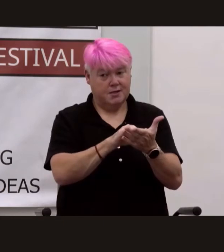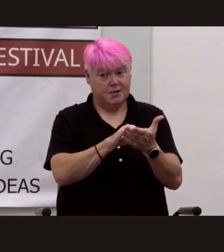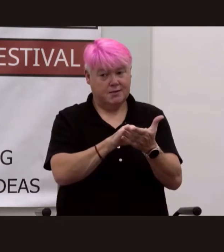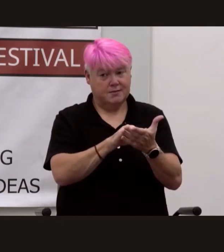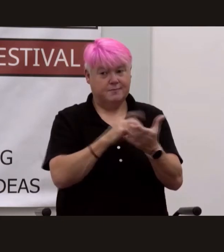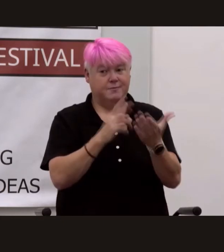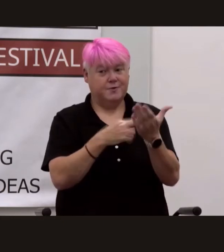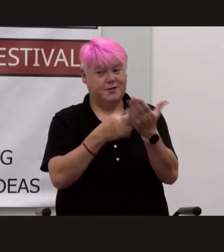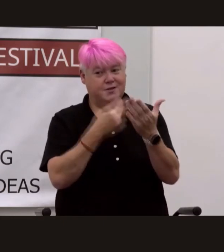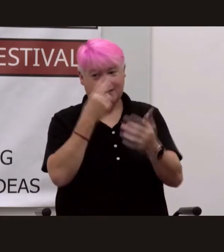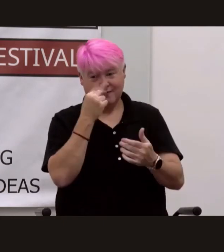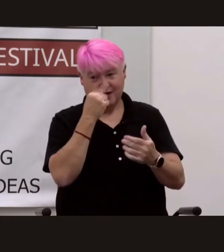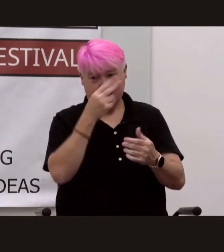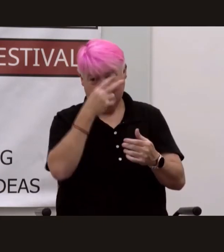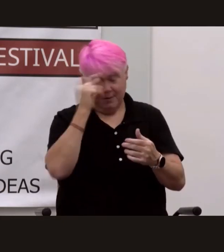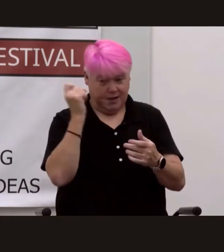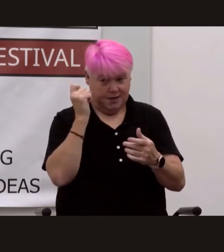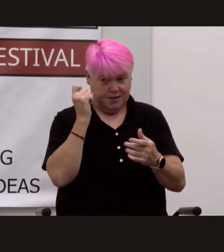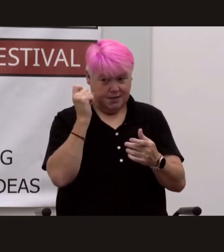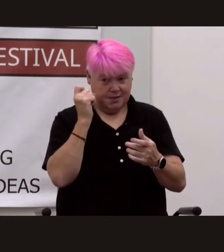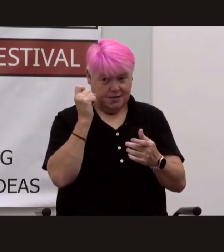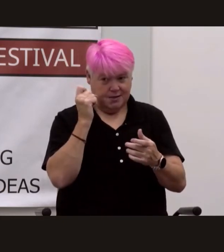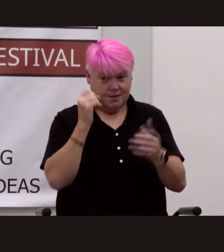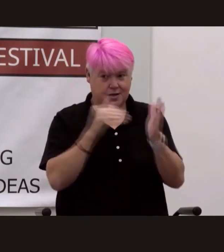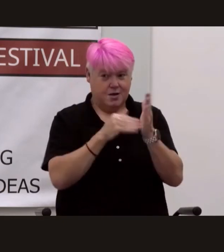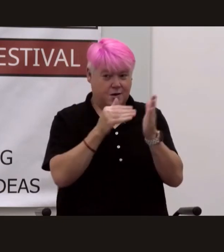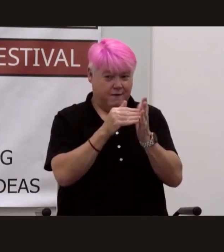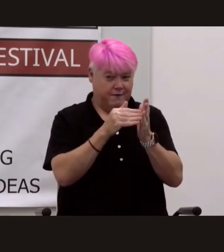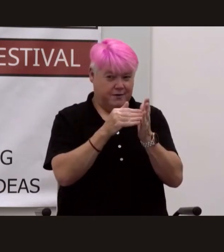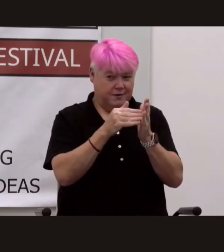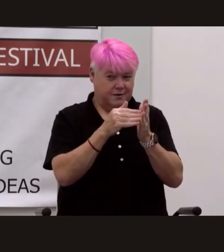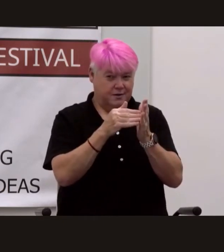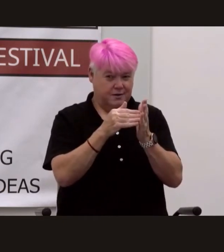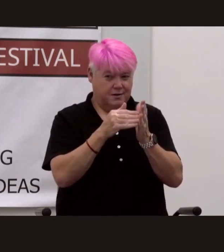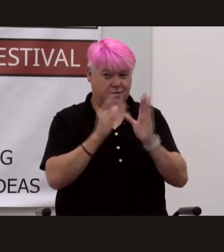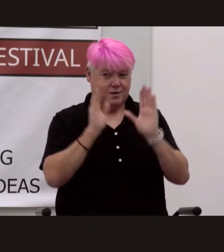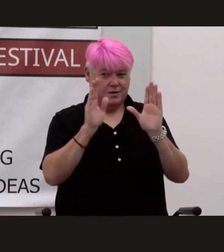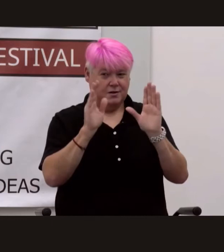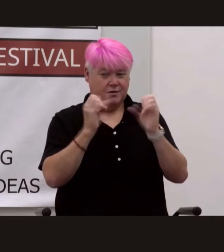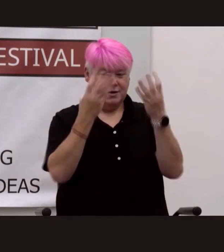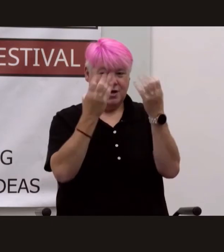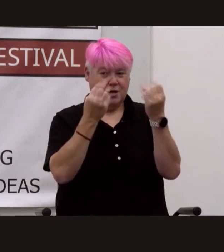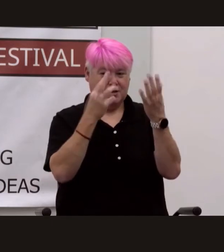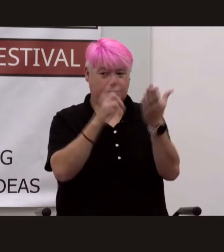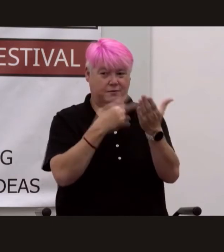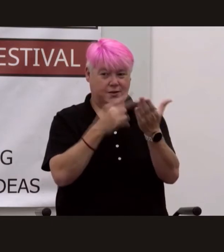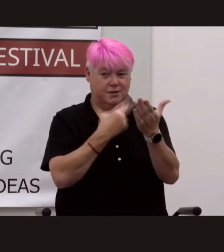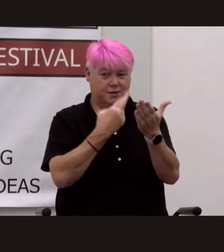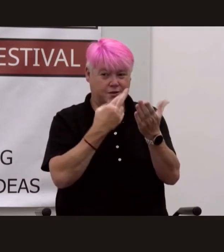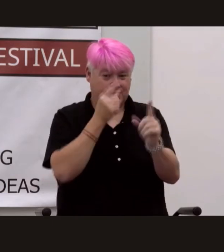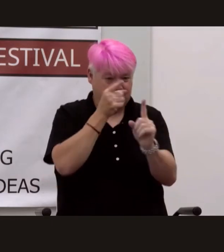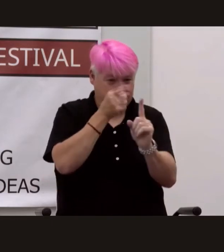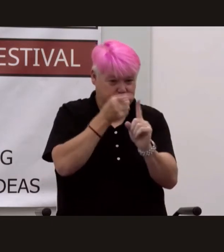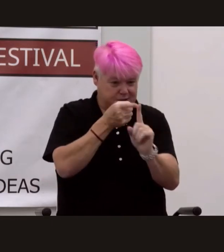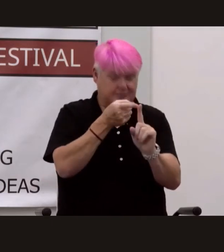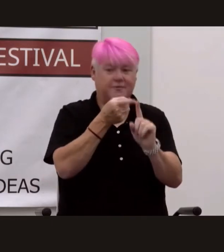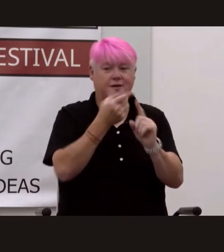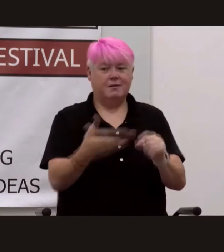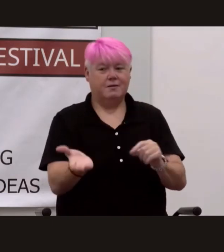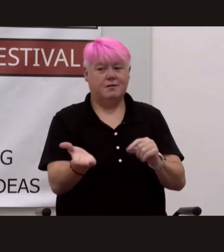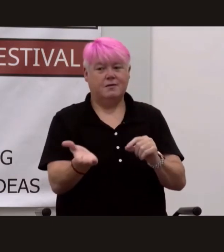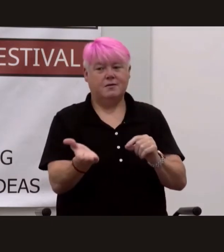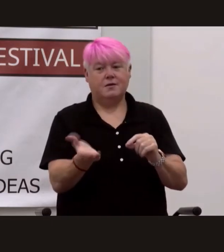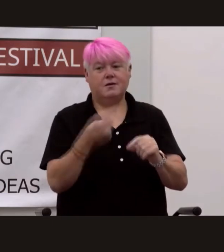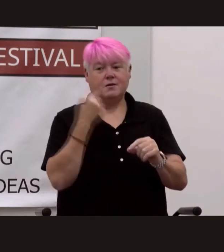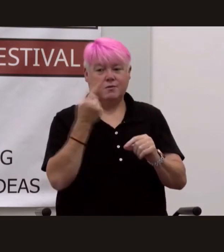funny because often you'll do a great deal of research on some very specific thing only